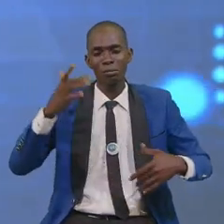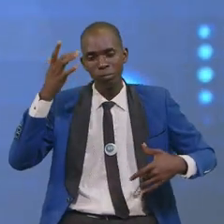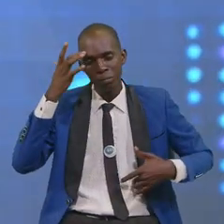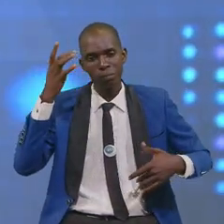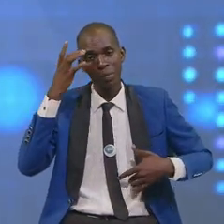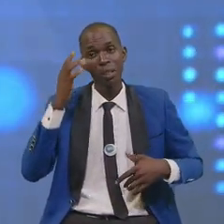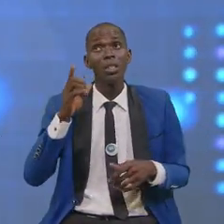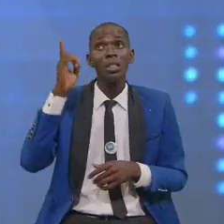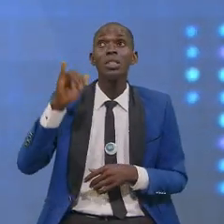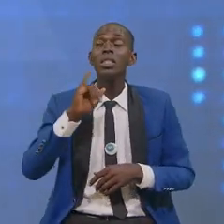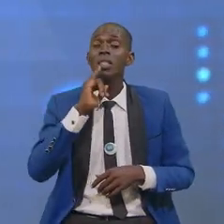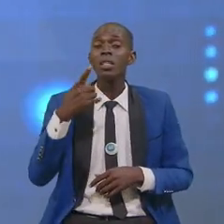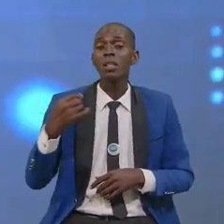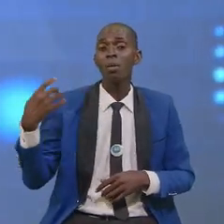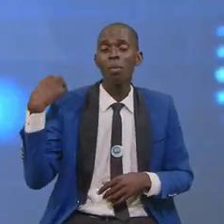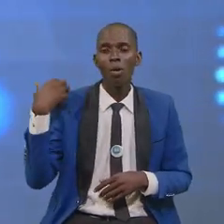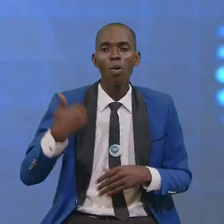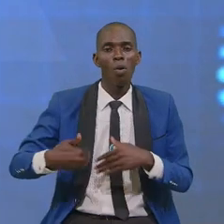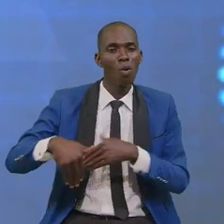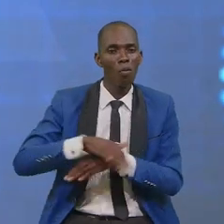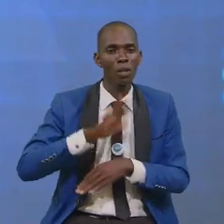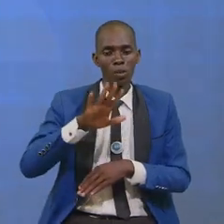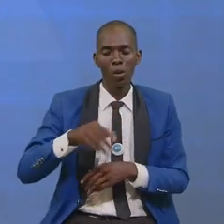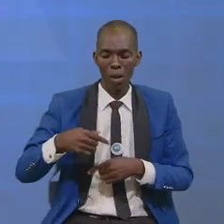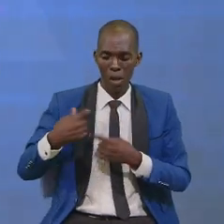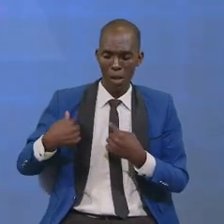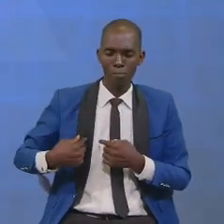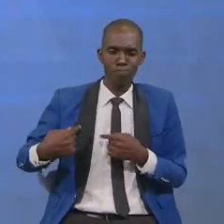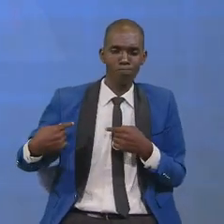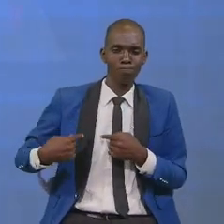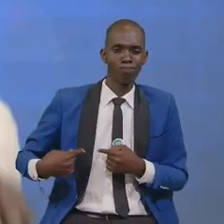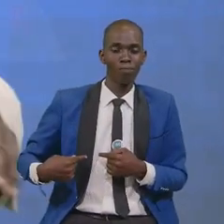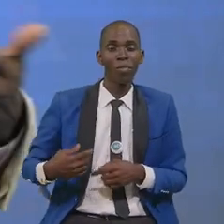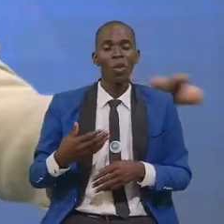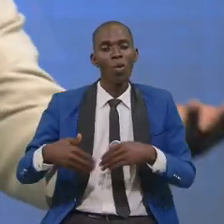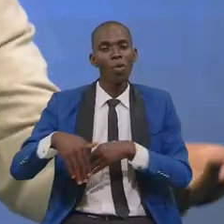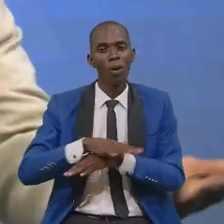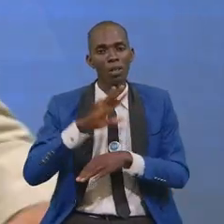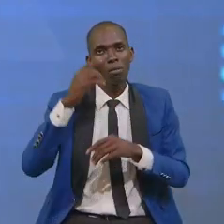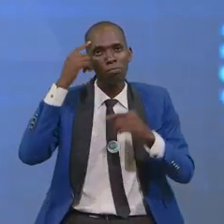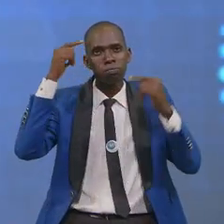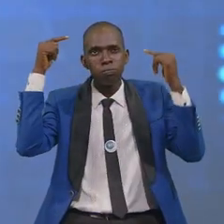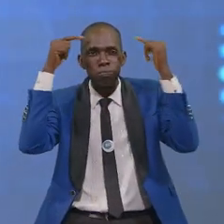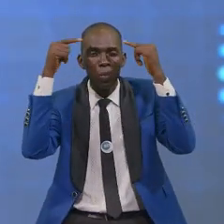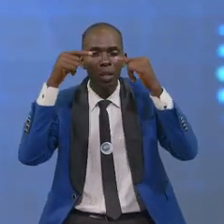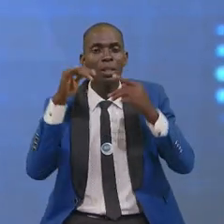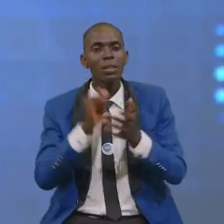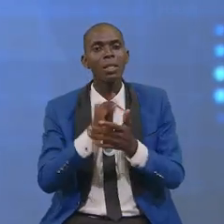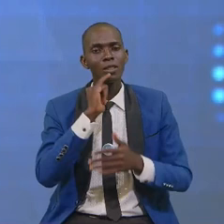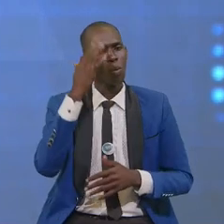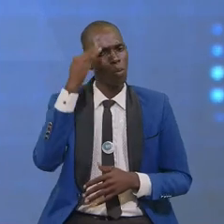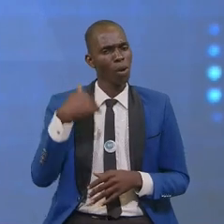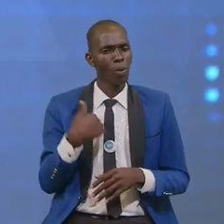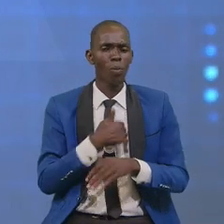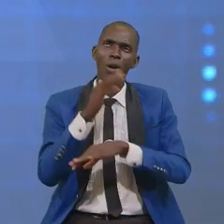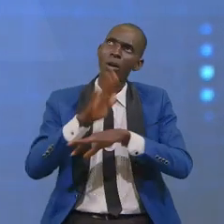His master over your heartache and over your headache. That's why we call him master. That's